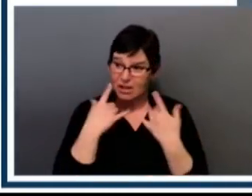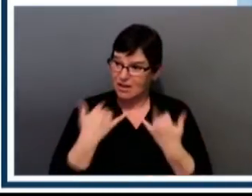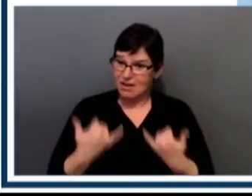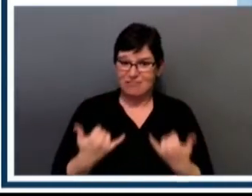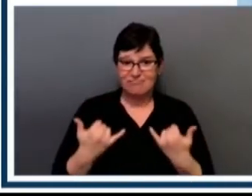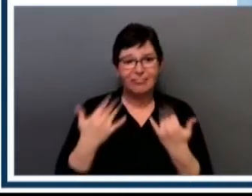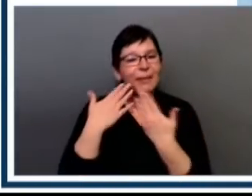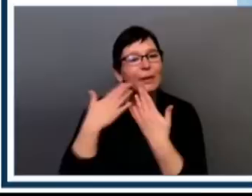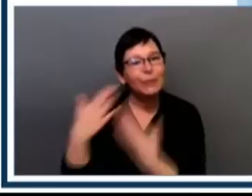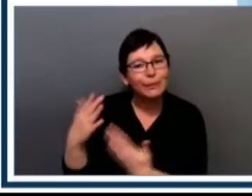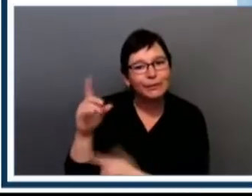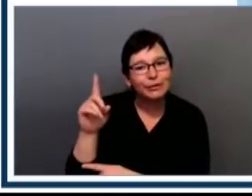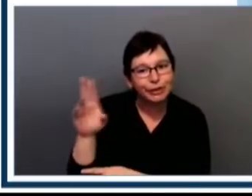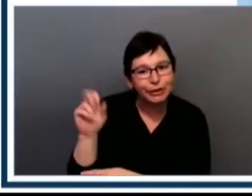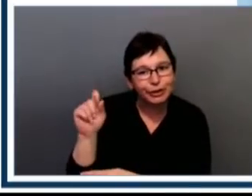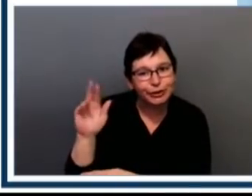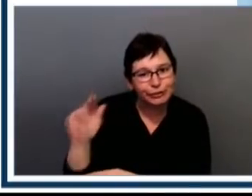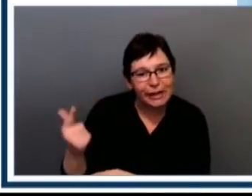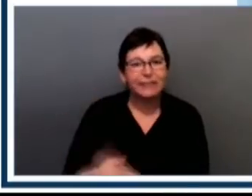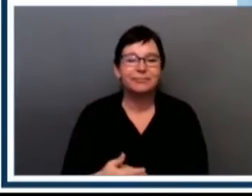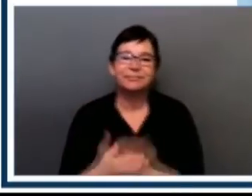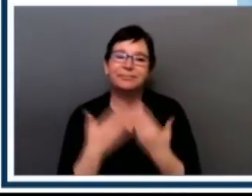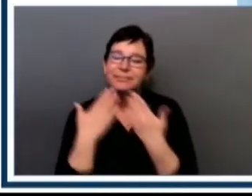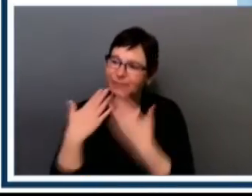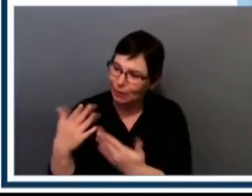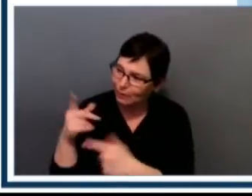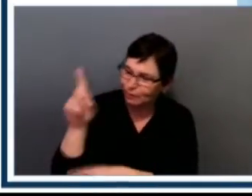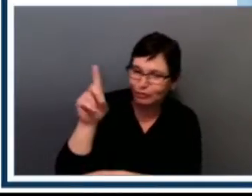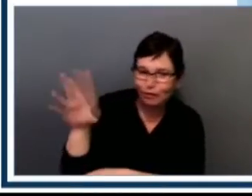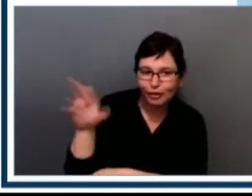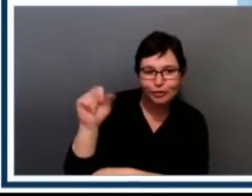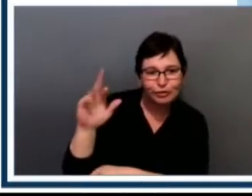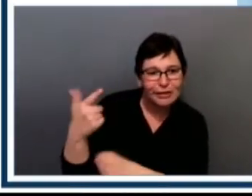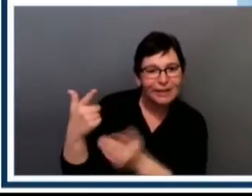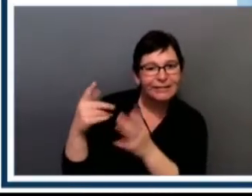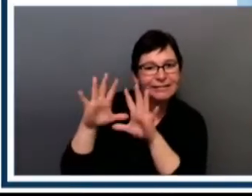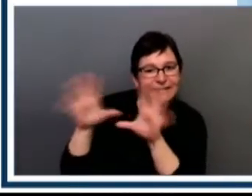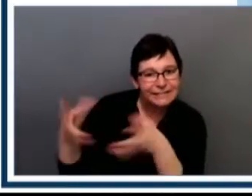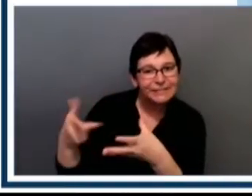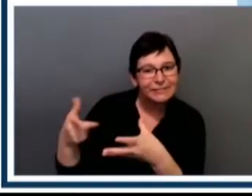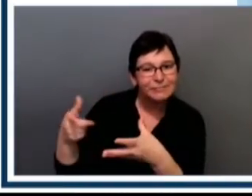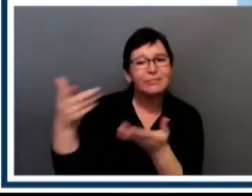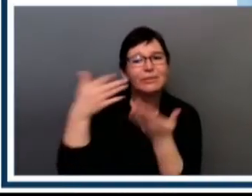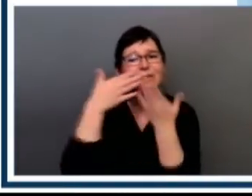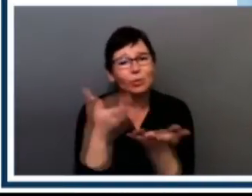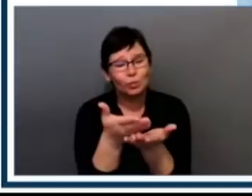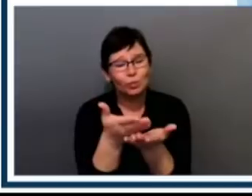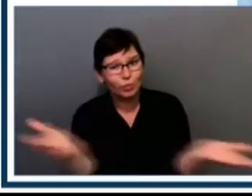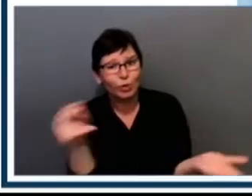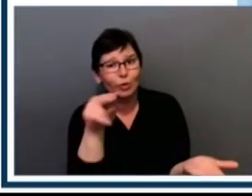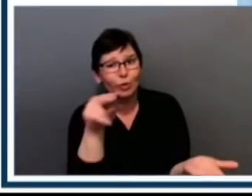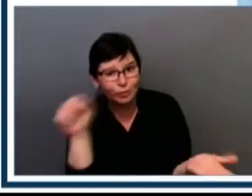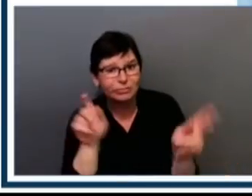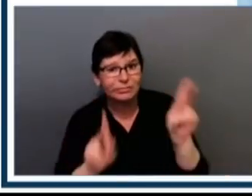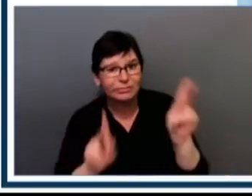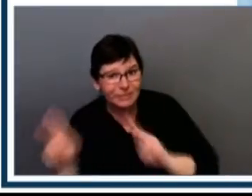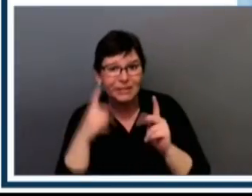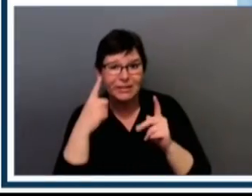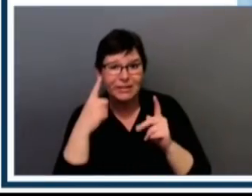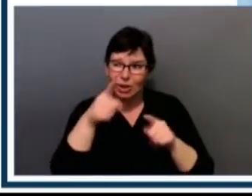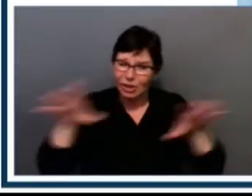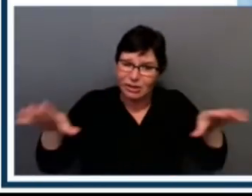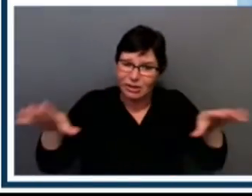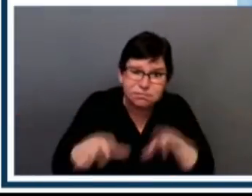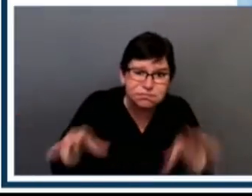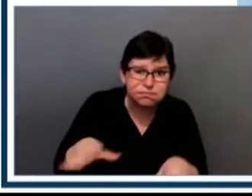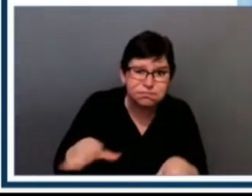Nova Scotians for everything you've done to get us through these last 2 years, and I look forward to seeing you in